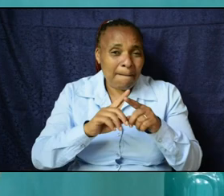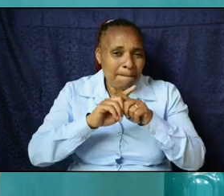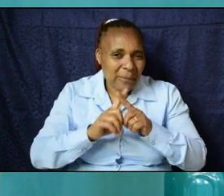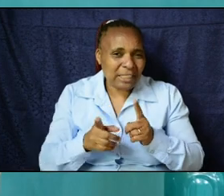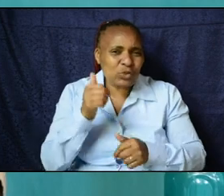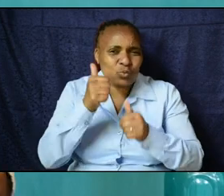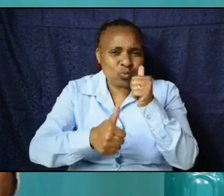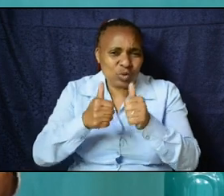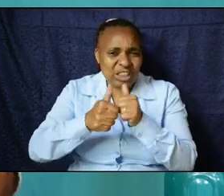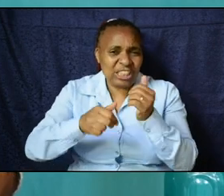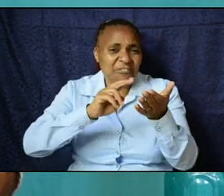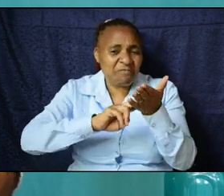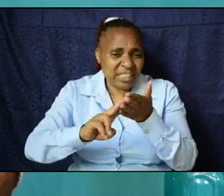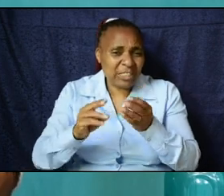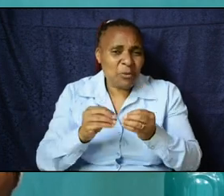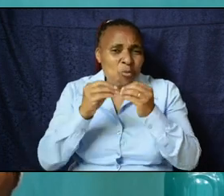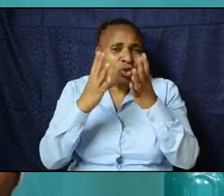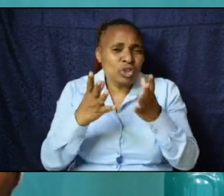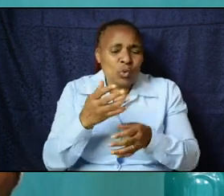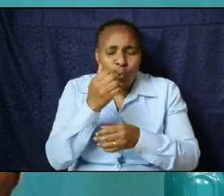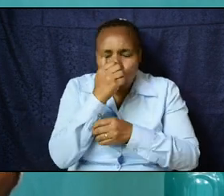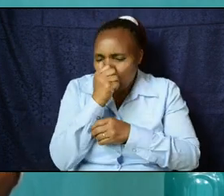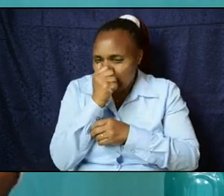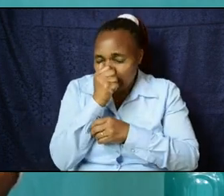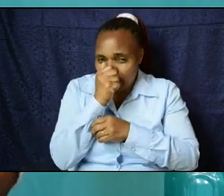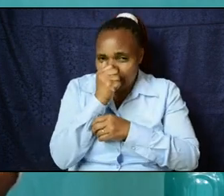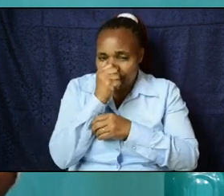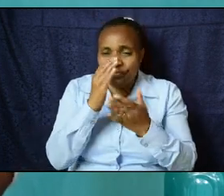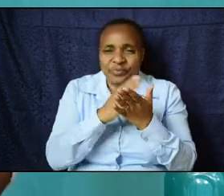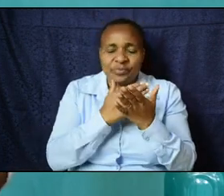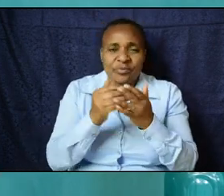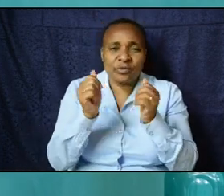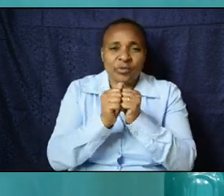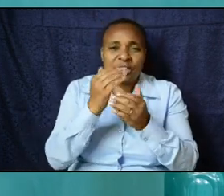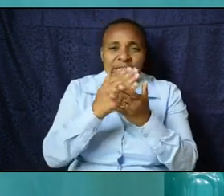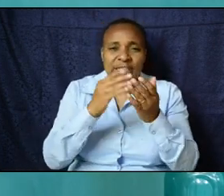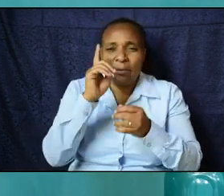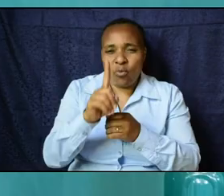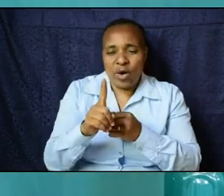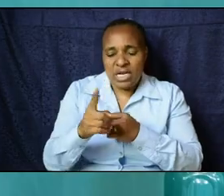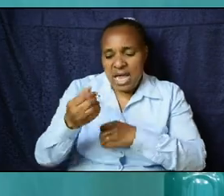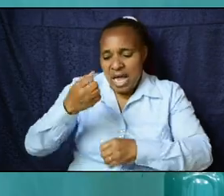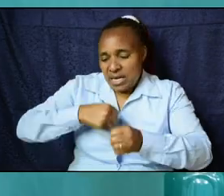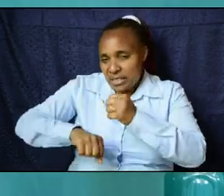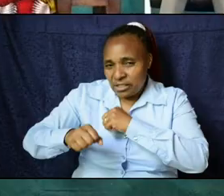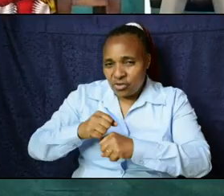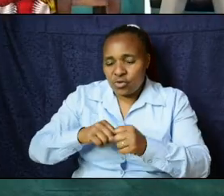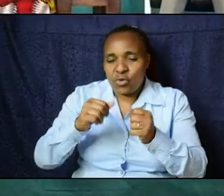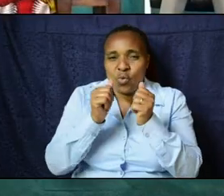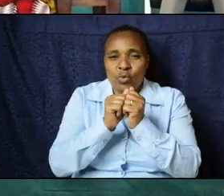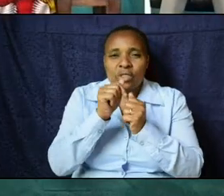So which verse would you most wish you could share with someone whose actions annoy you?